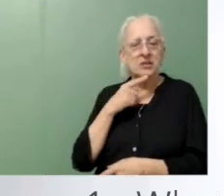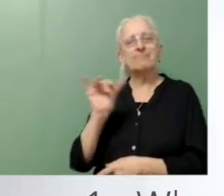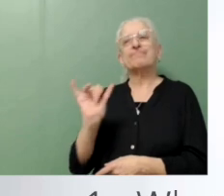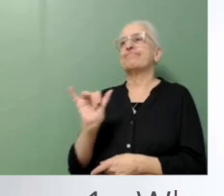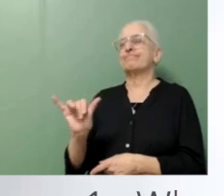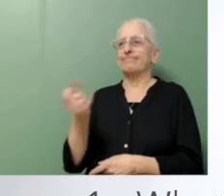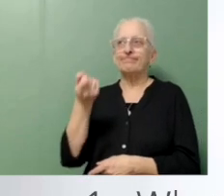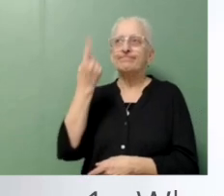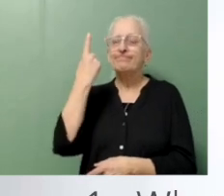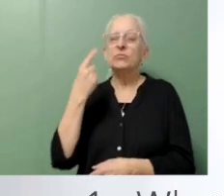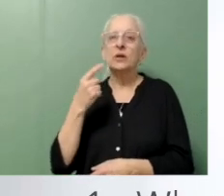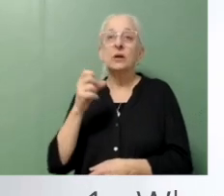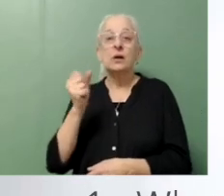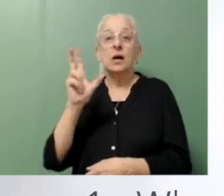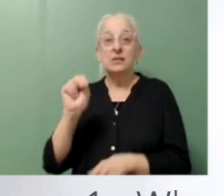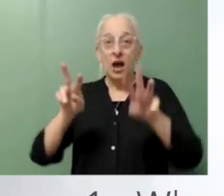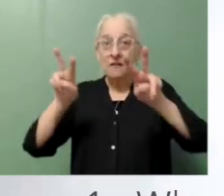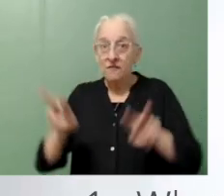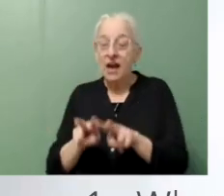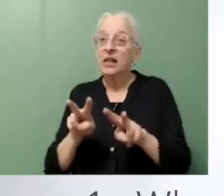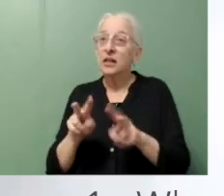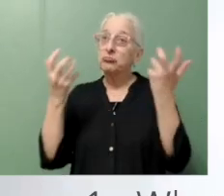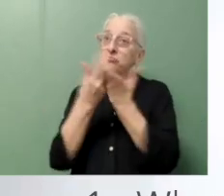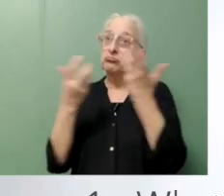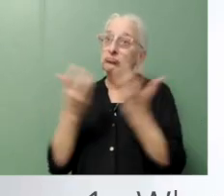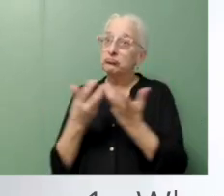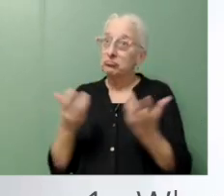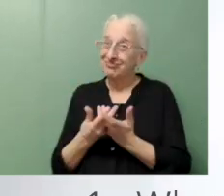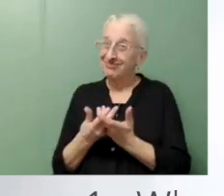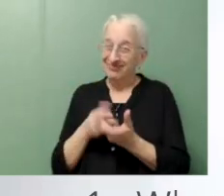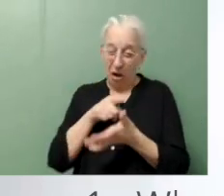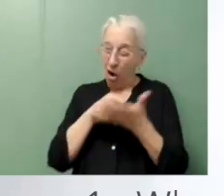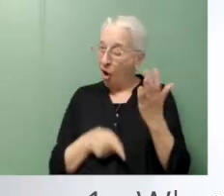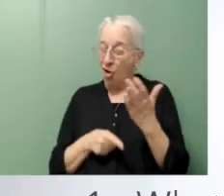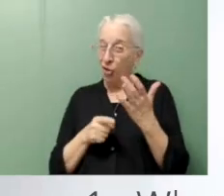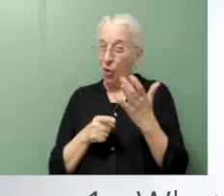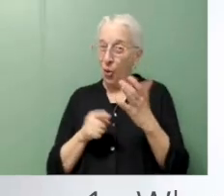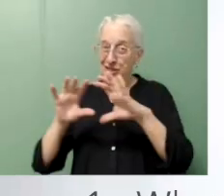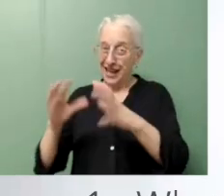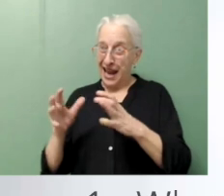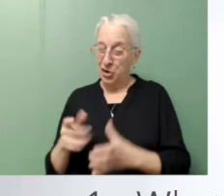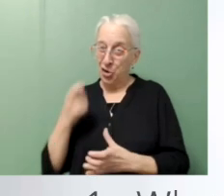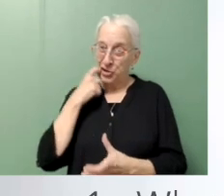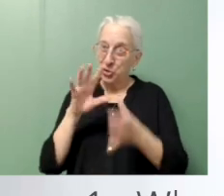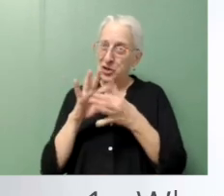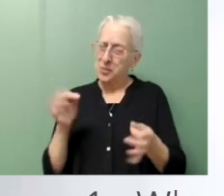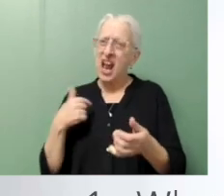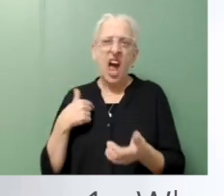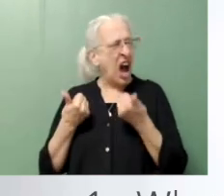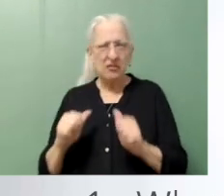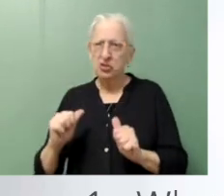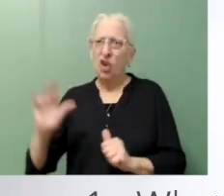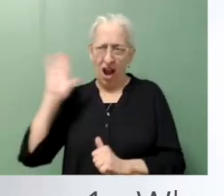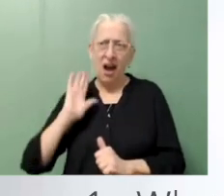qualifies for, or I mean, it falls into all of these categories that you just mentioned. And Mhm. I have tried